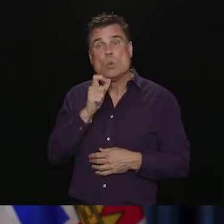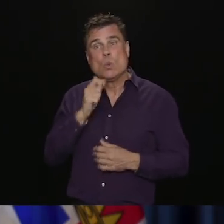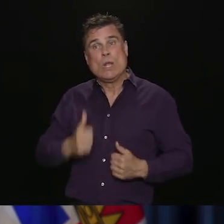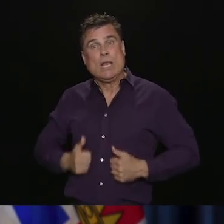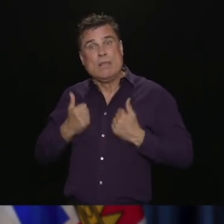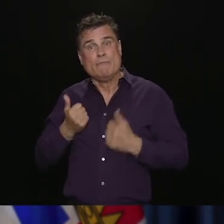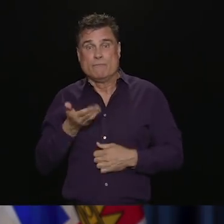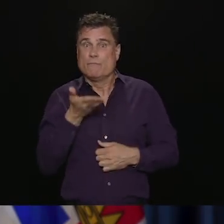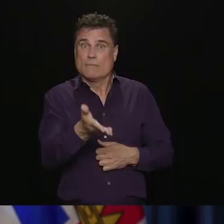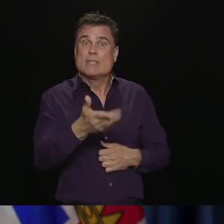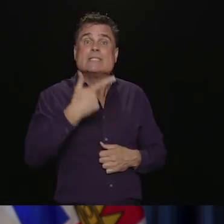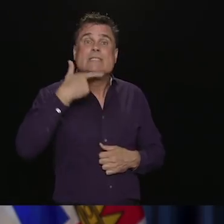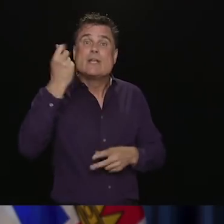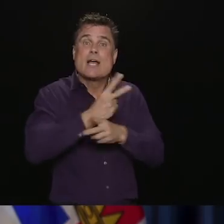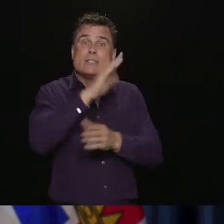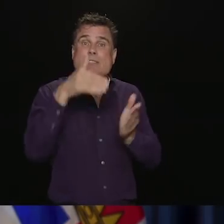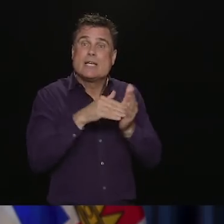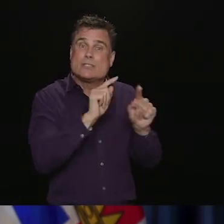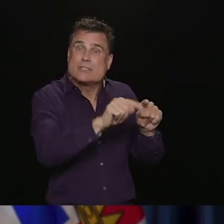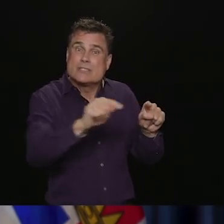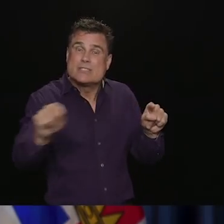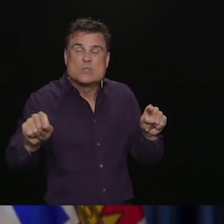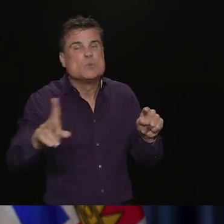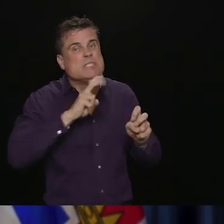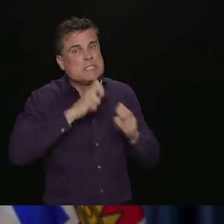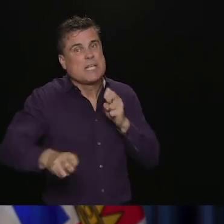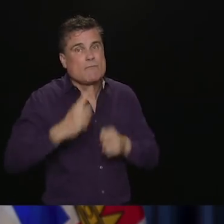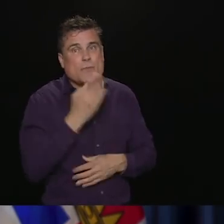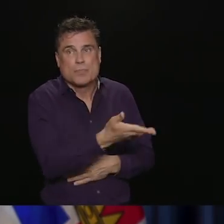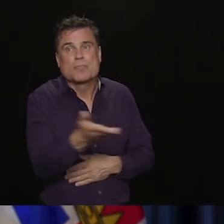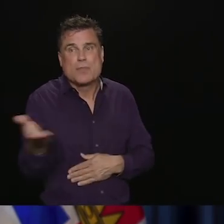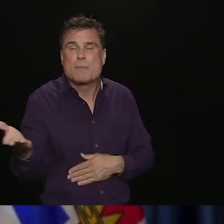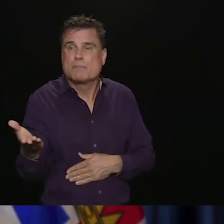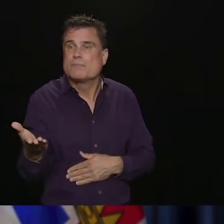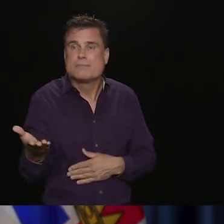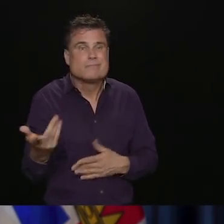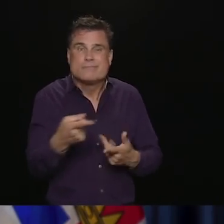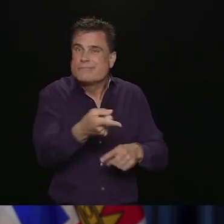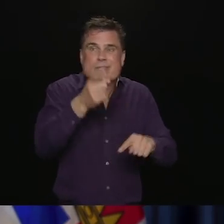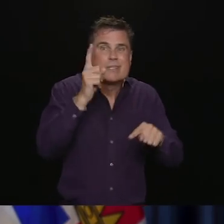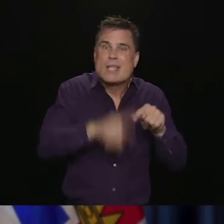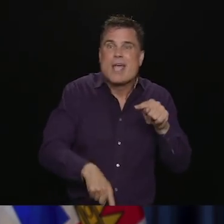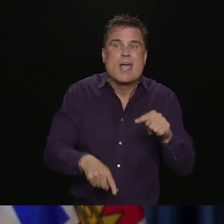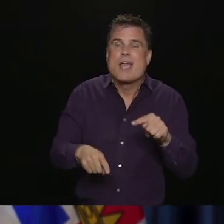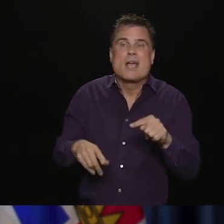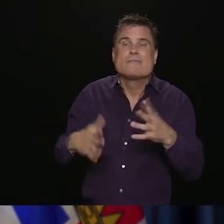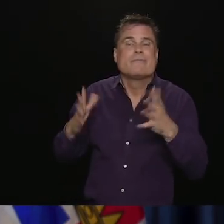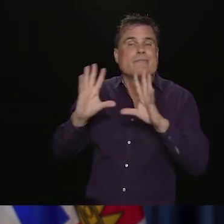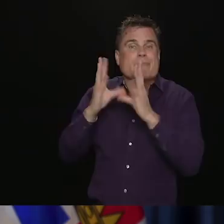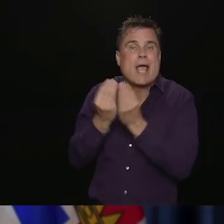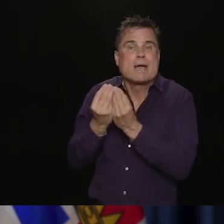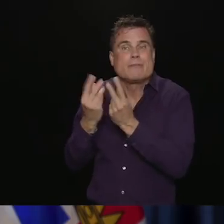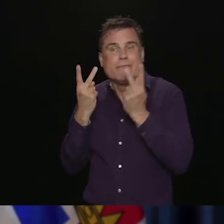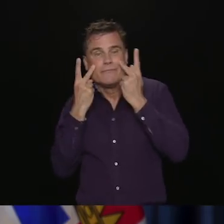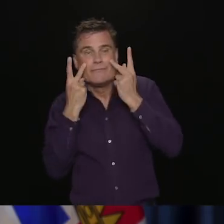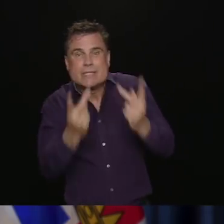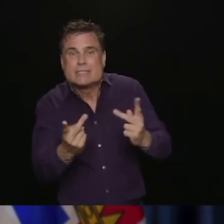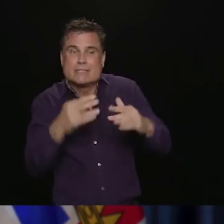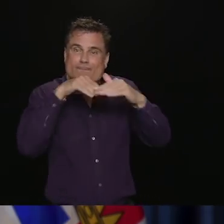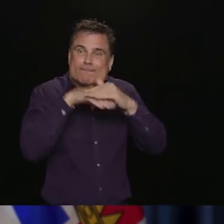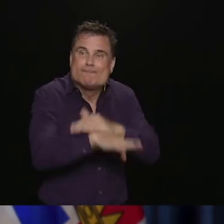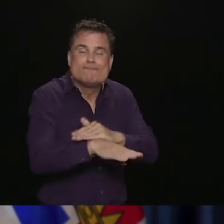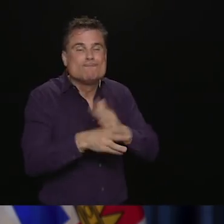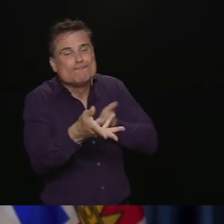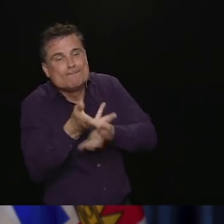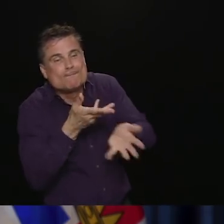difficult circumstances of not being able to often see their loved ones. So we want to make sure that everyone understands, as in this moment of difficulty, in this moment